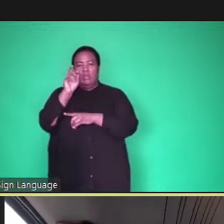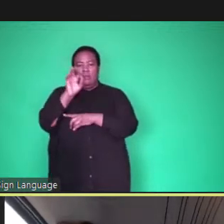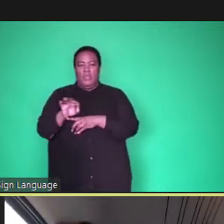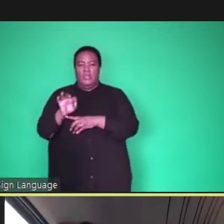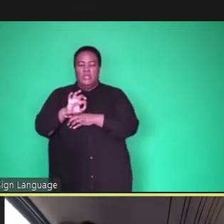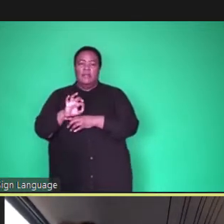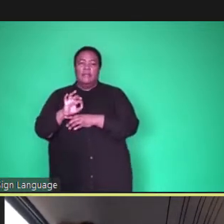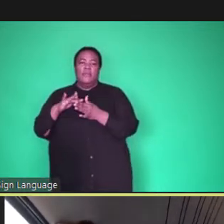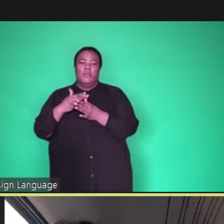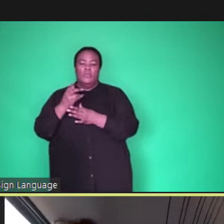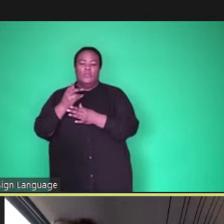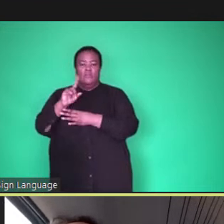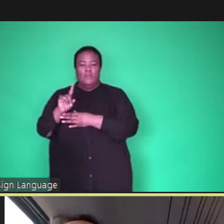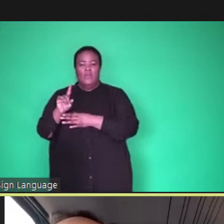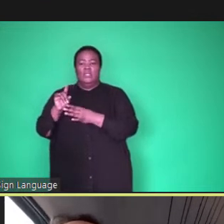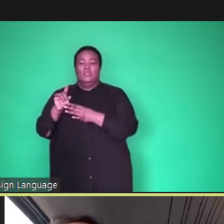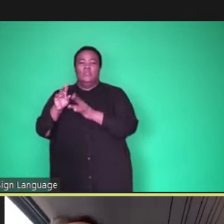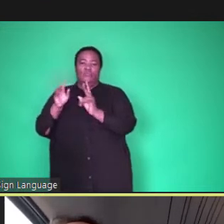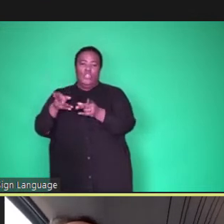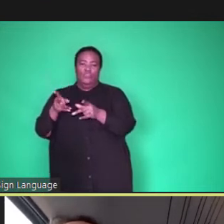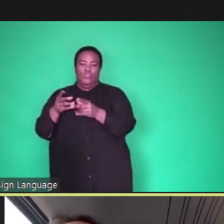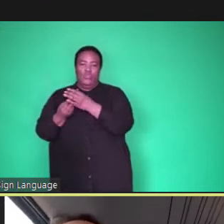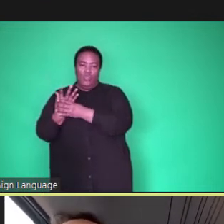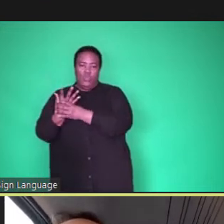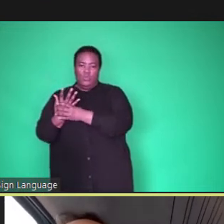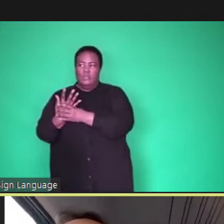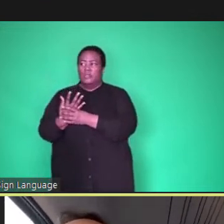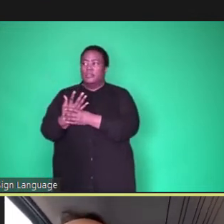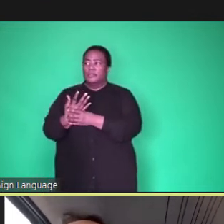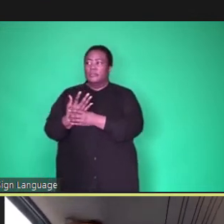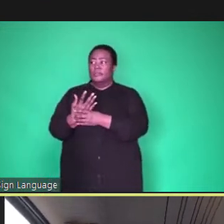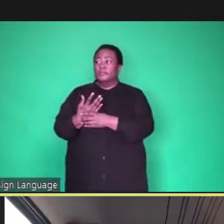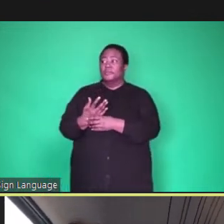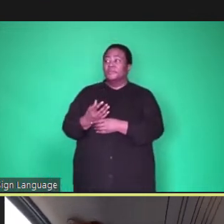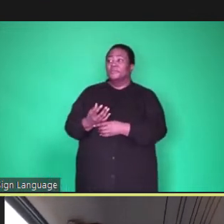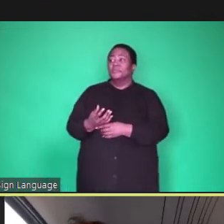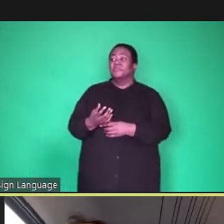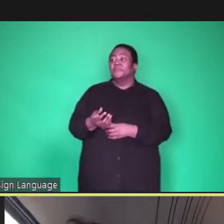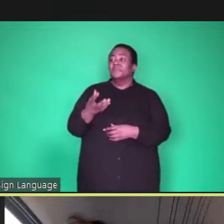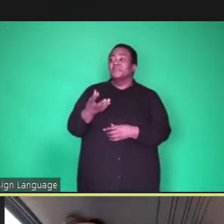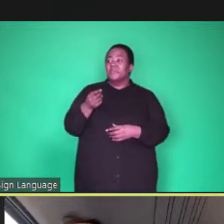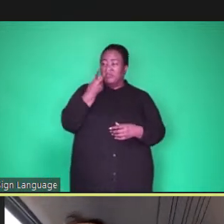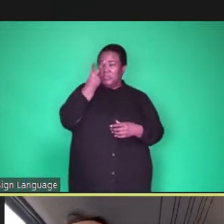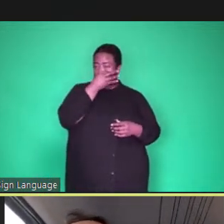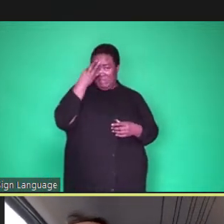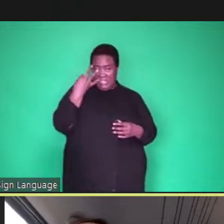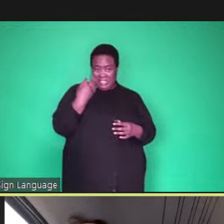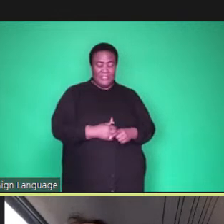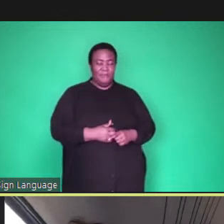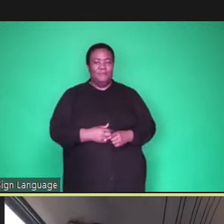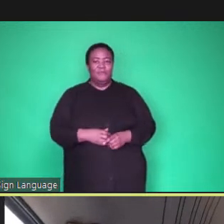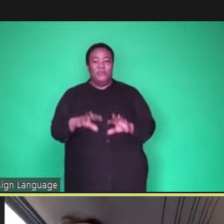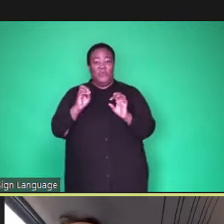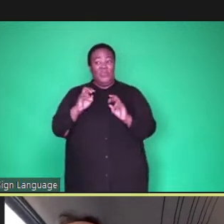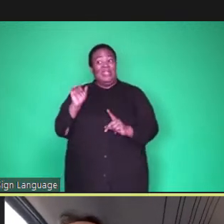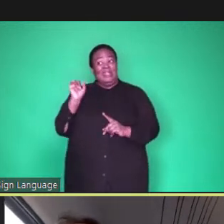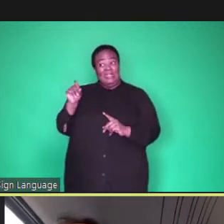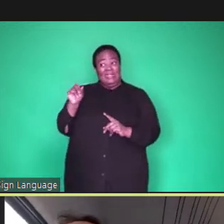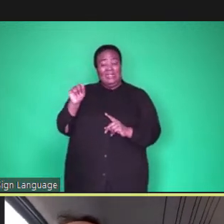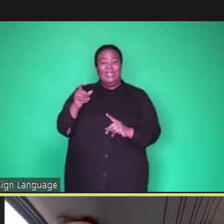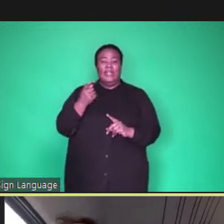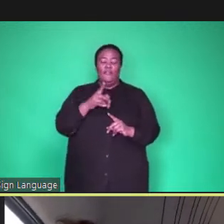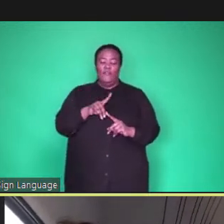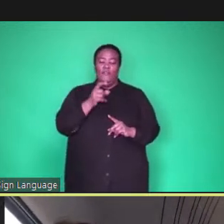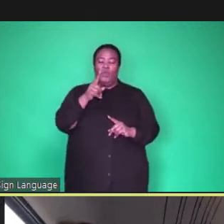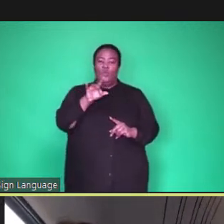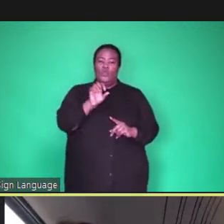growth. I know I'm running out of time. Yes. So here is for South Africa